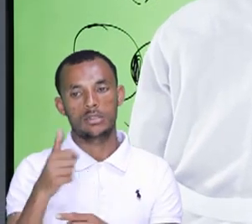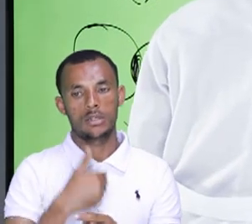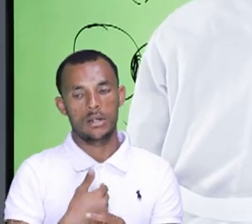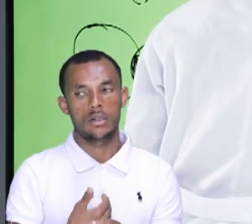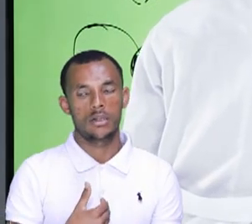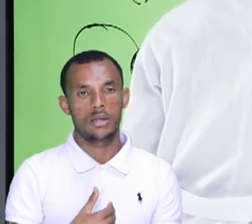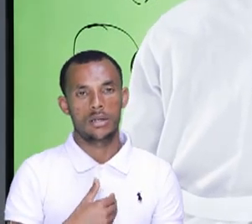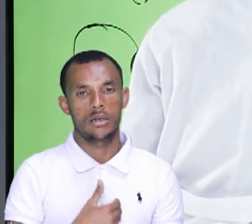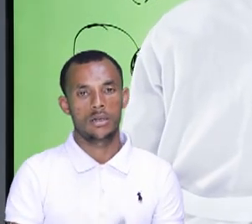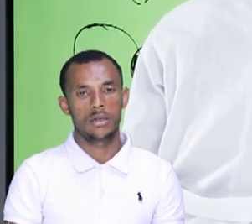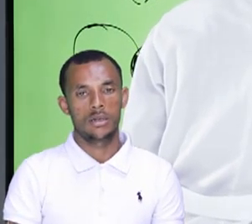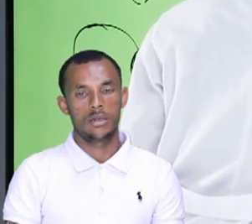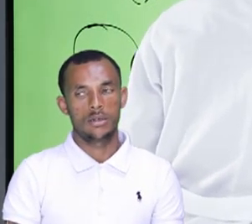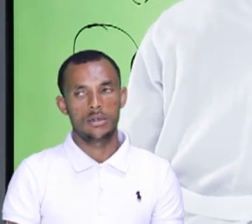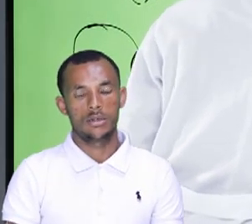axis.